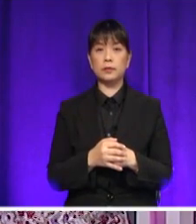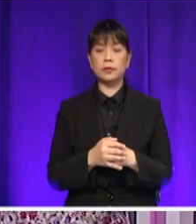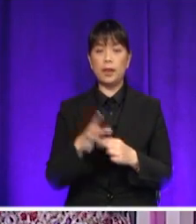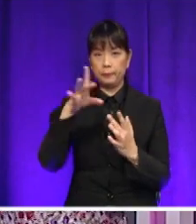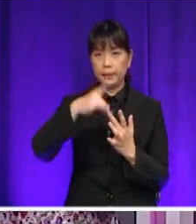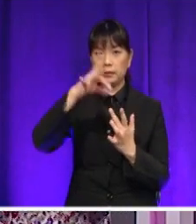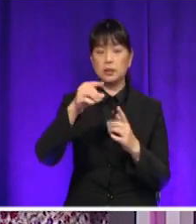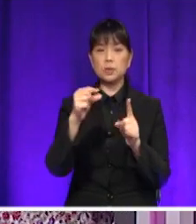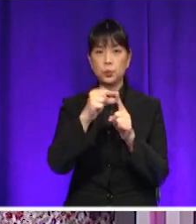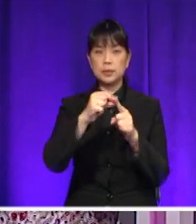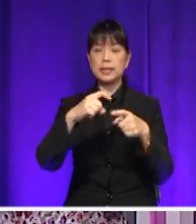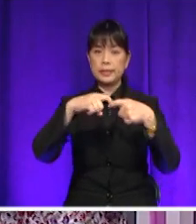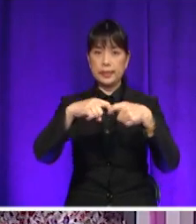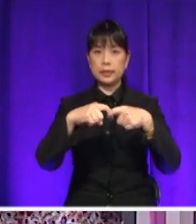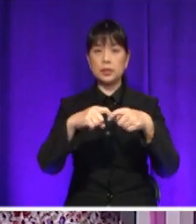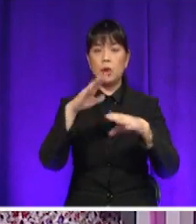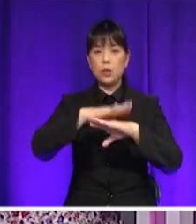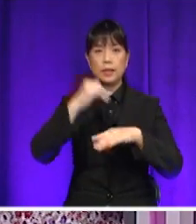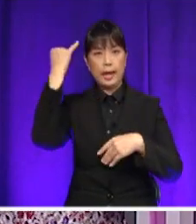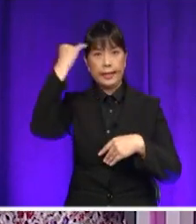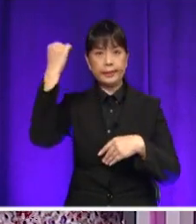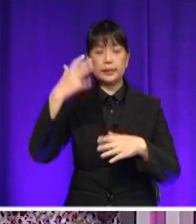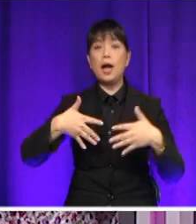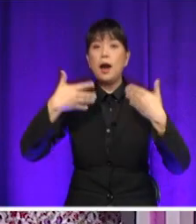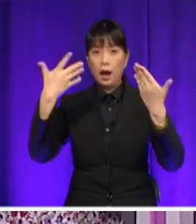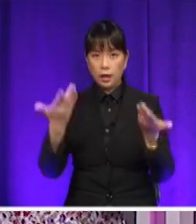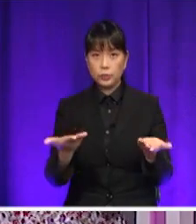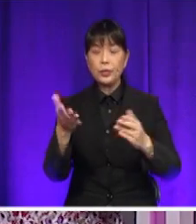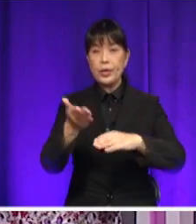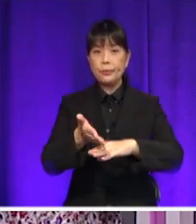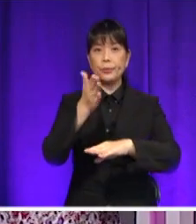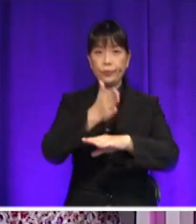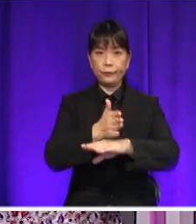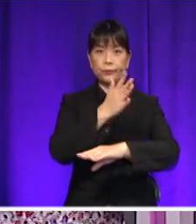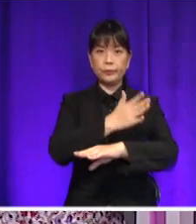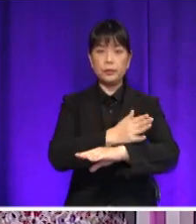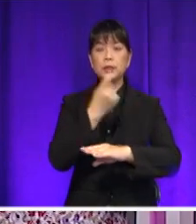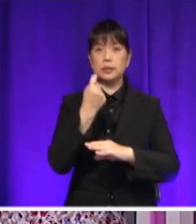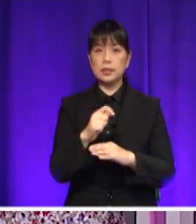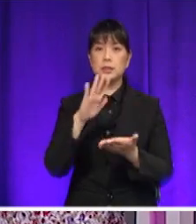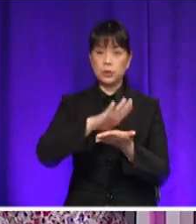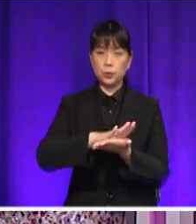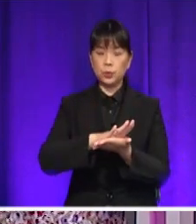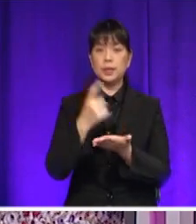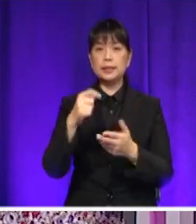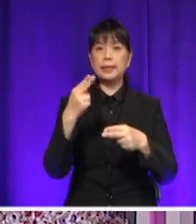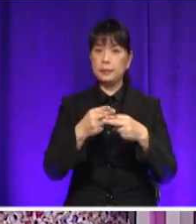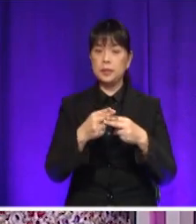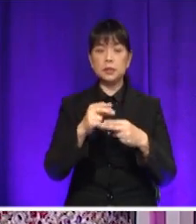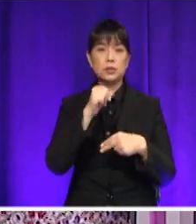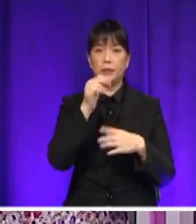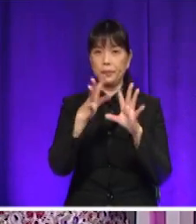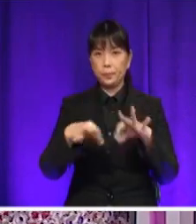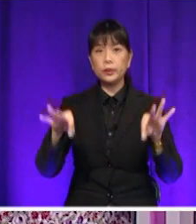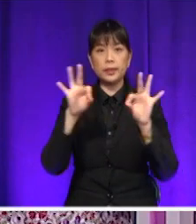to ideas on how to improve the school. The name of the school is not really important because it's